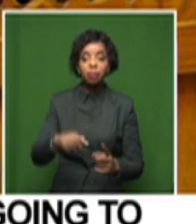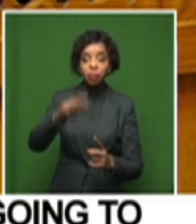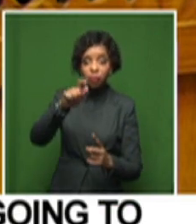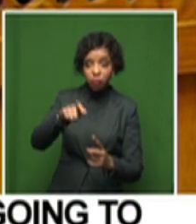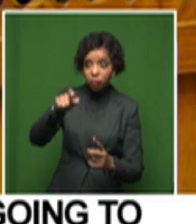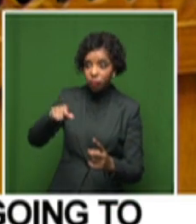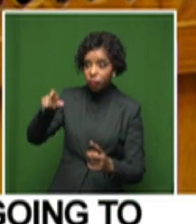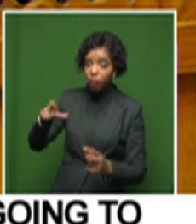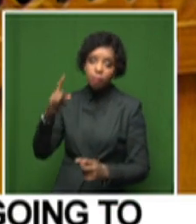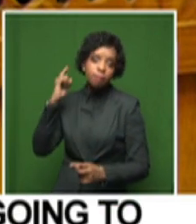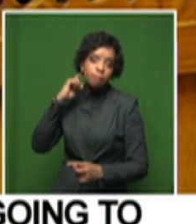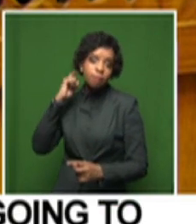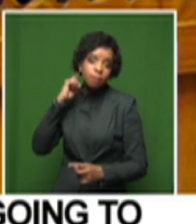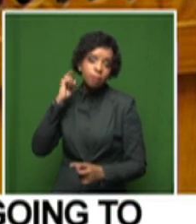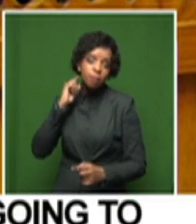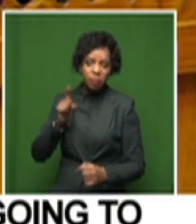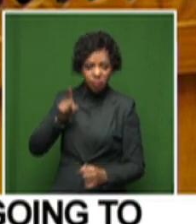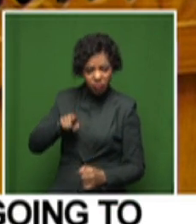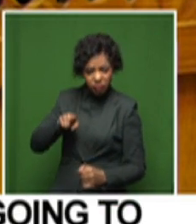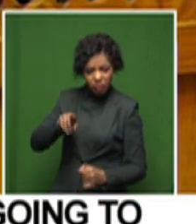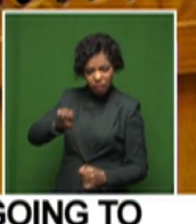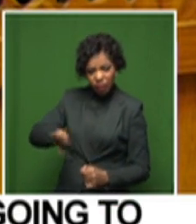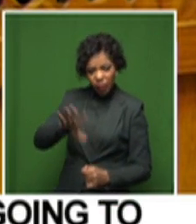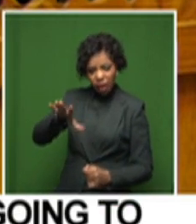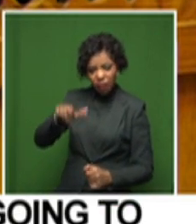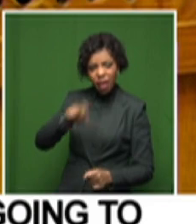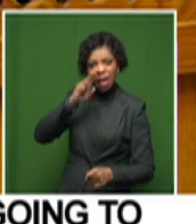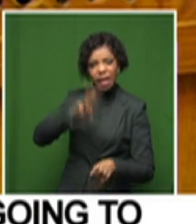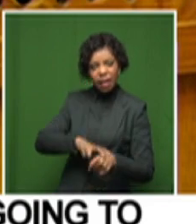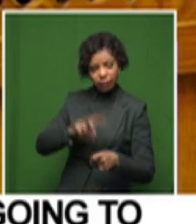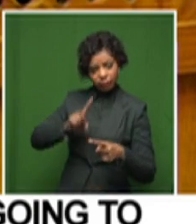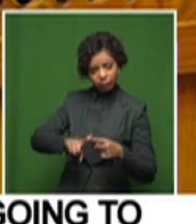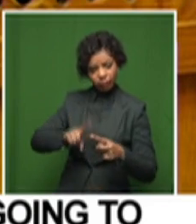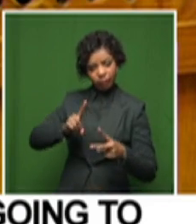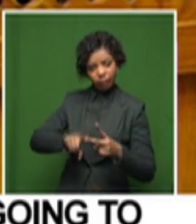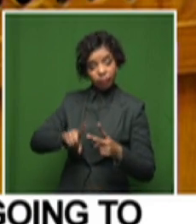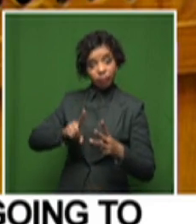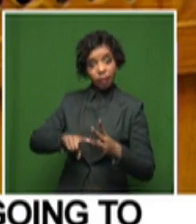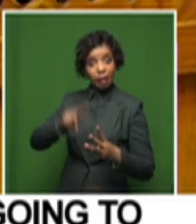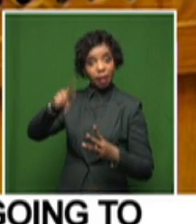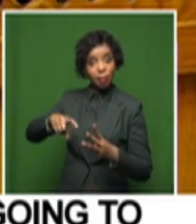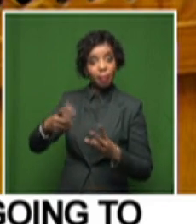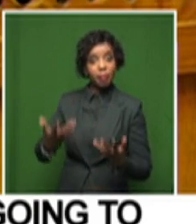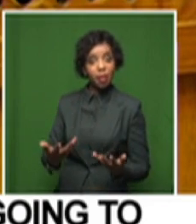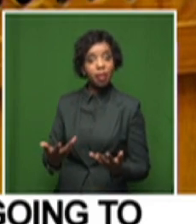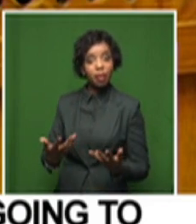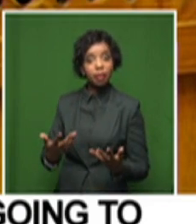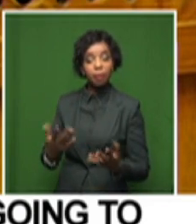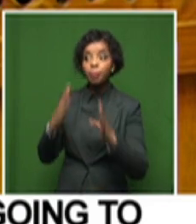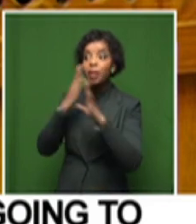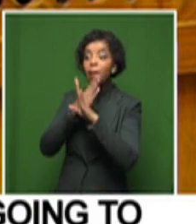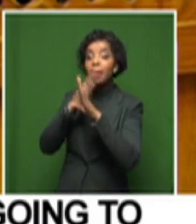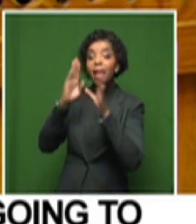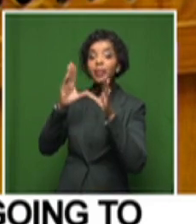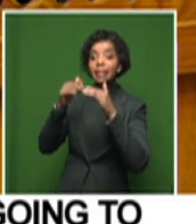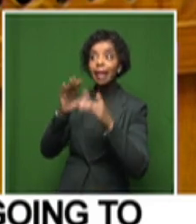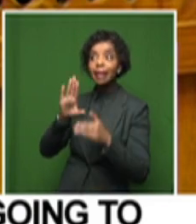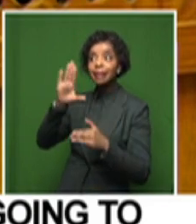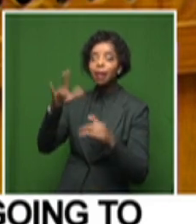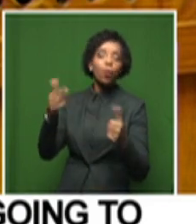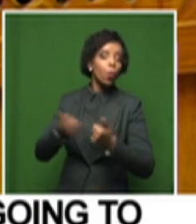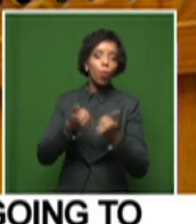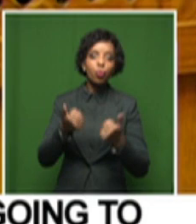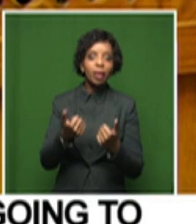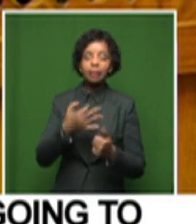of the country as a whole. Our compatriots in the private sector have already made sacrifices and